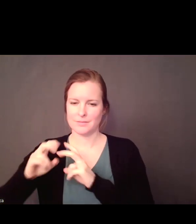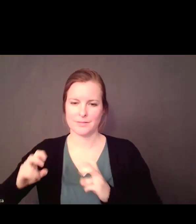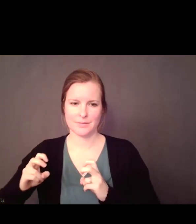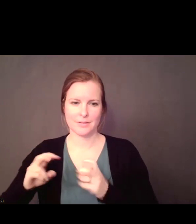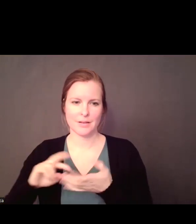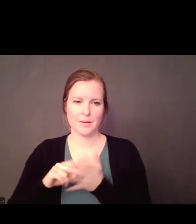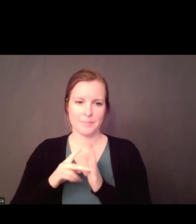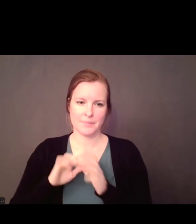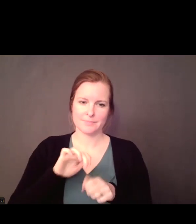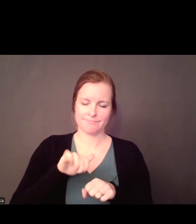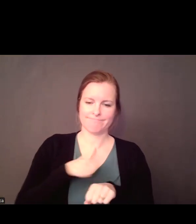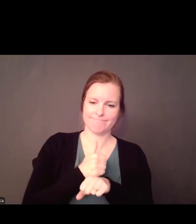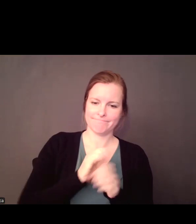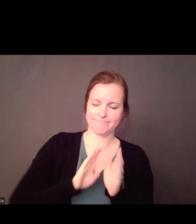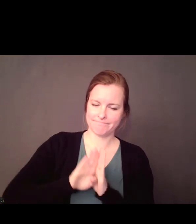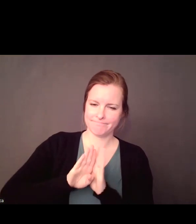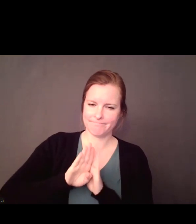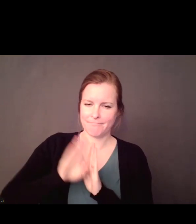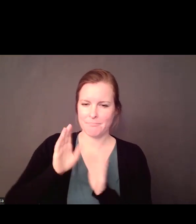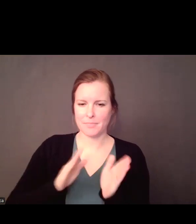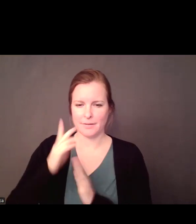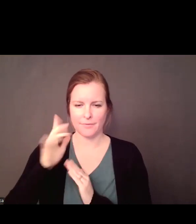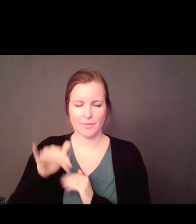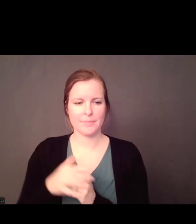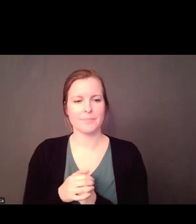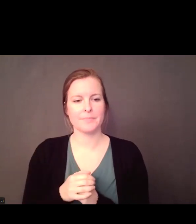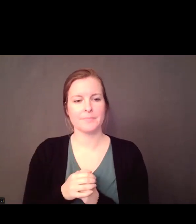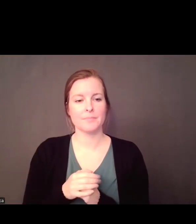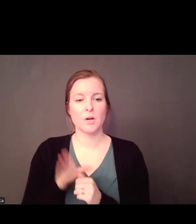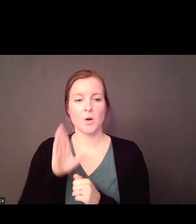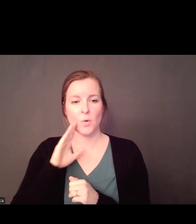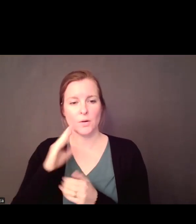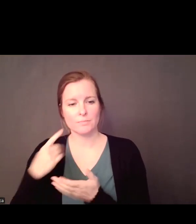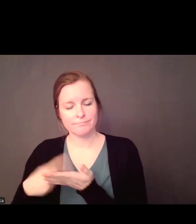individual. You're going to conduct a team meeting to discuss assessment